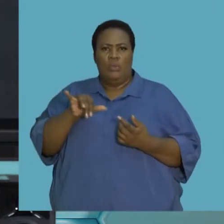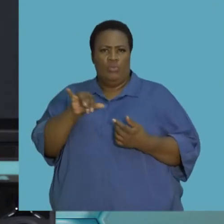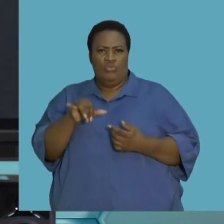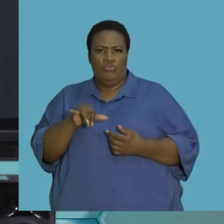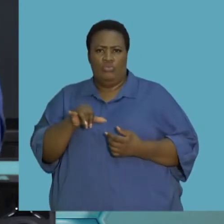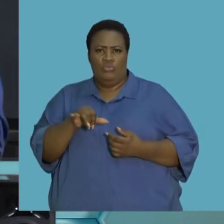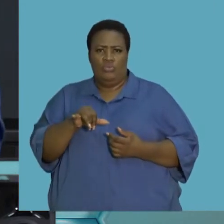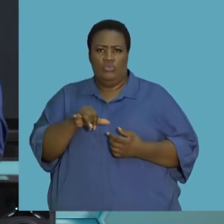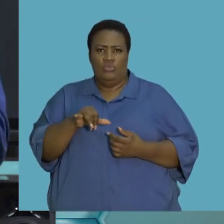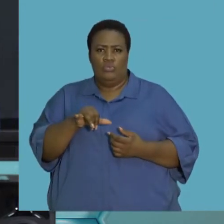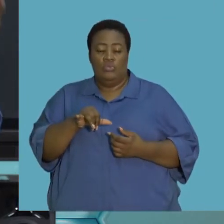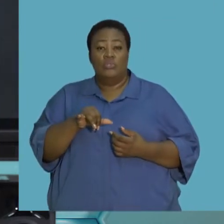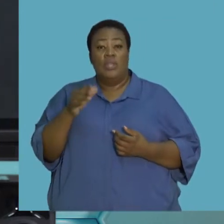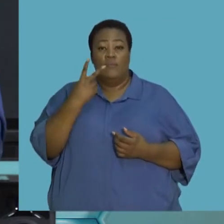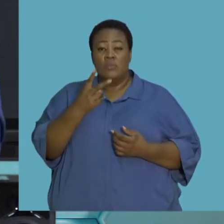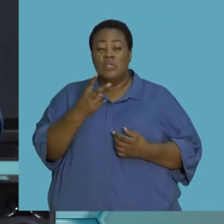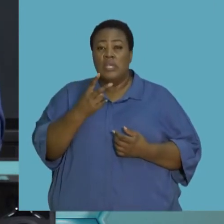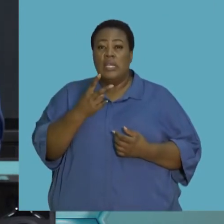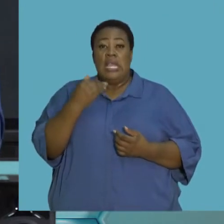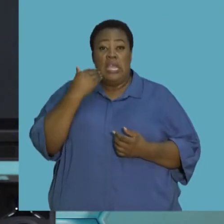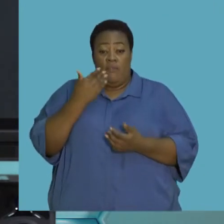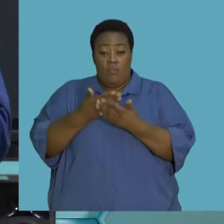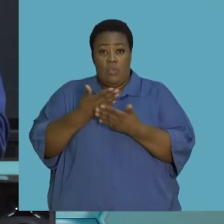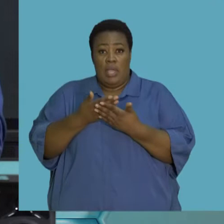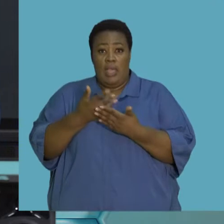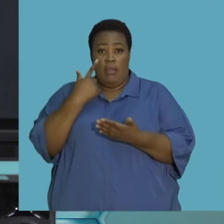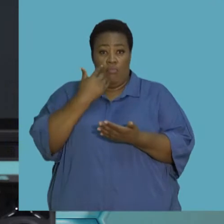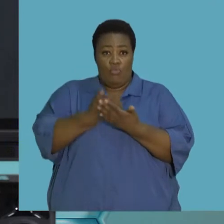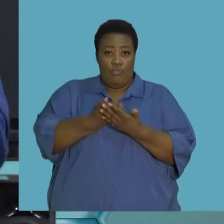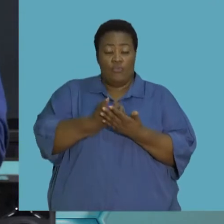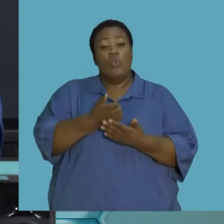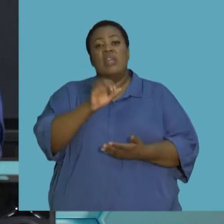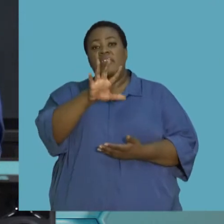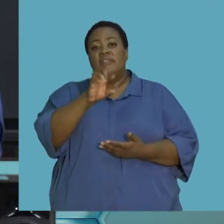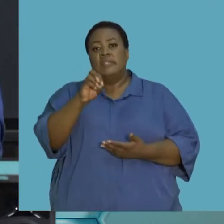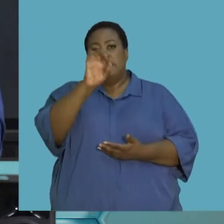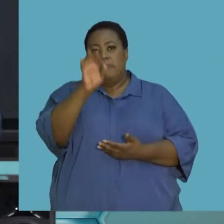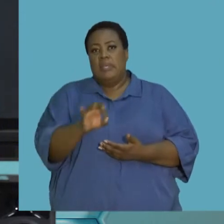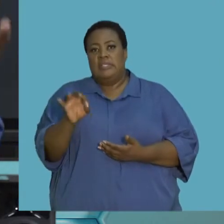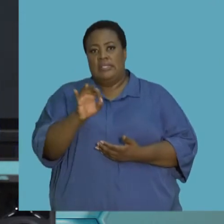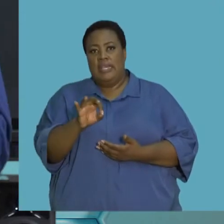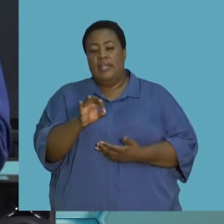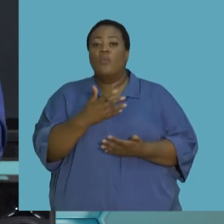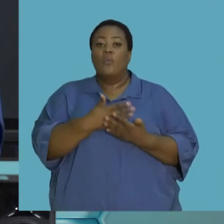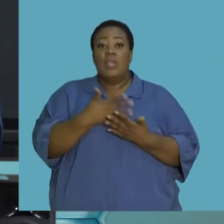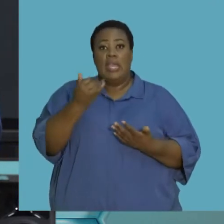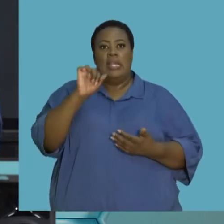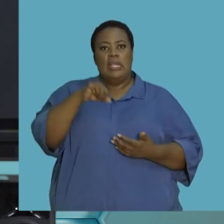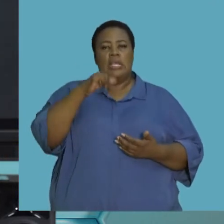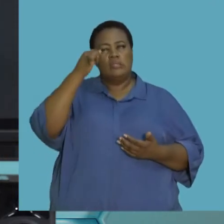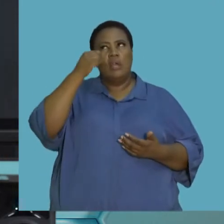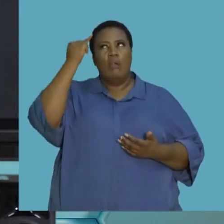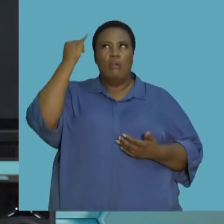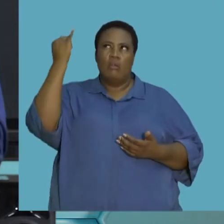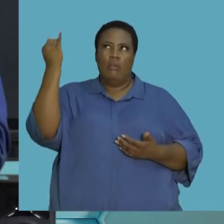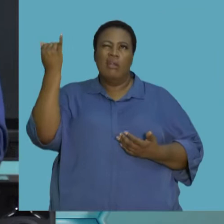on a coin? And in order for us to be able to prove that it is 50%, we can guess that it's 50%, but we would need